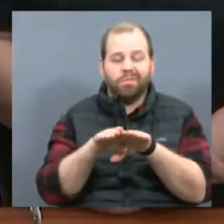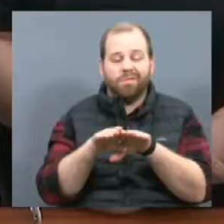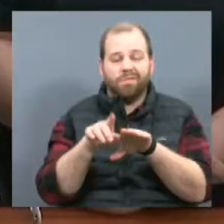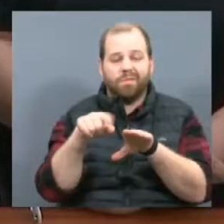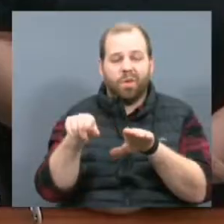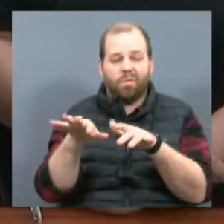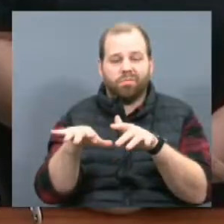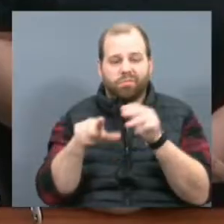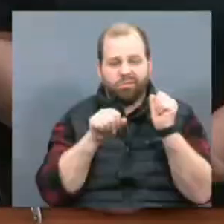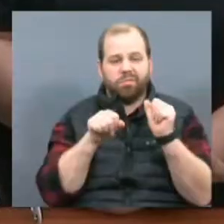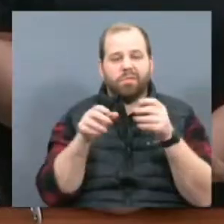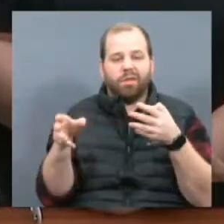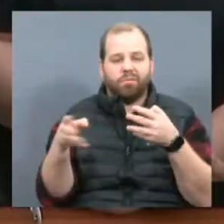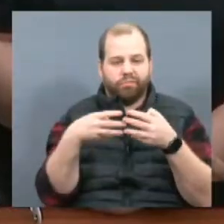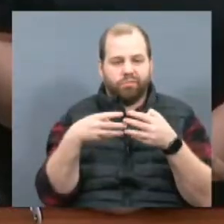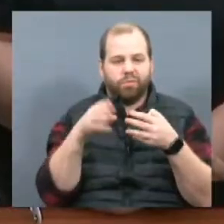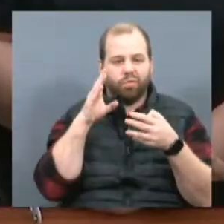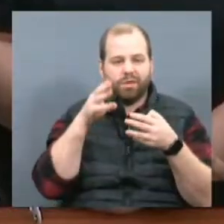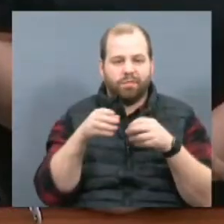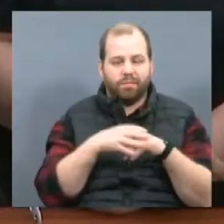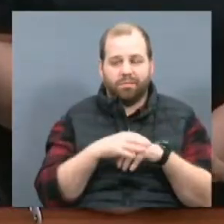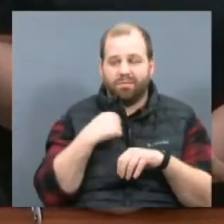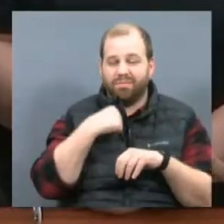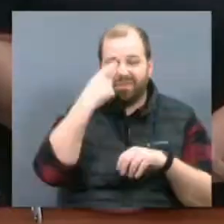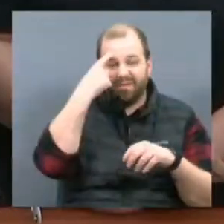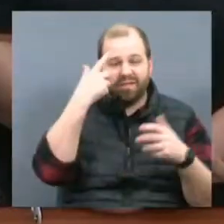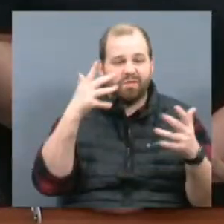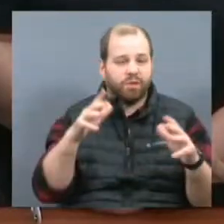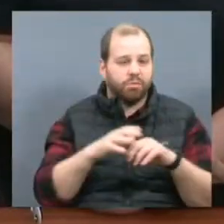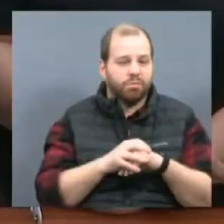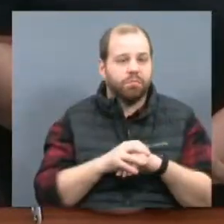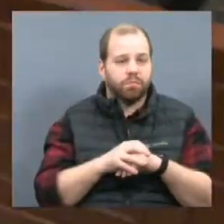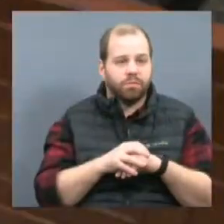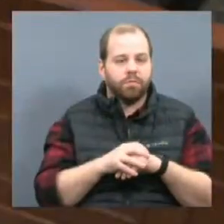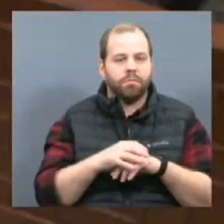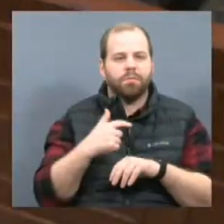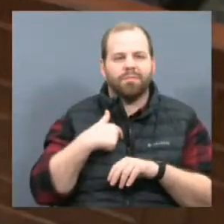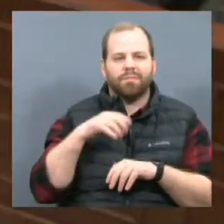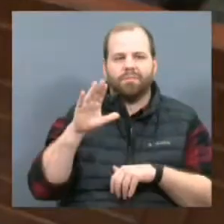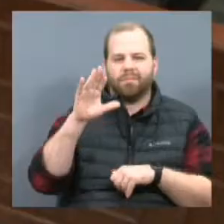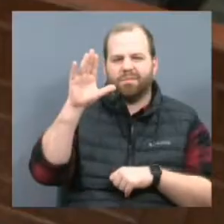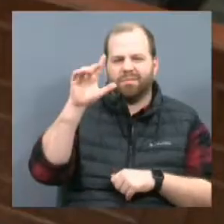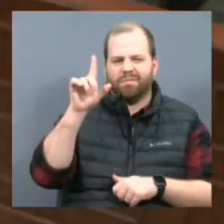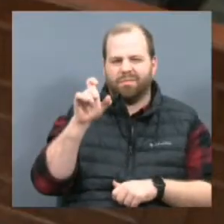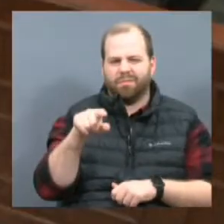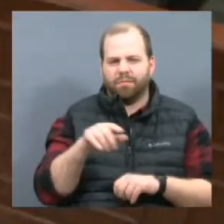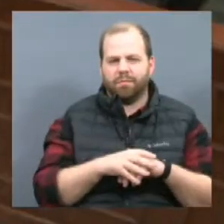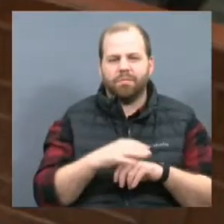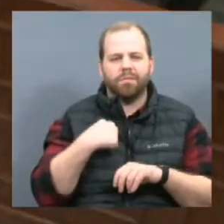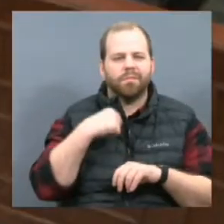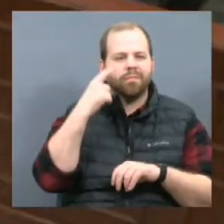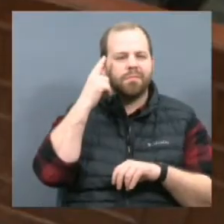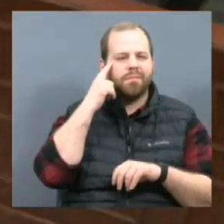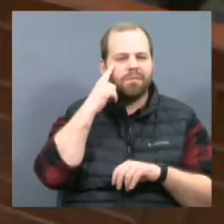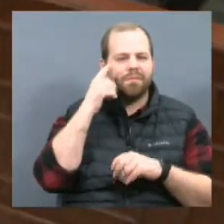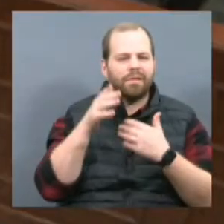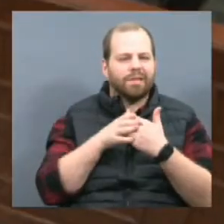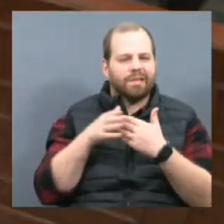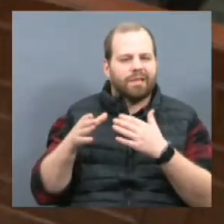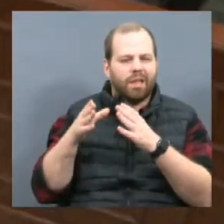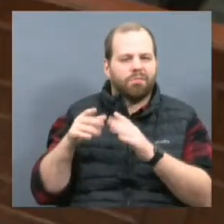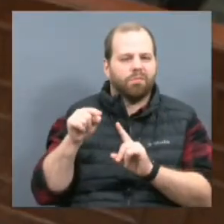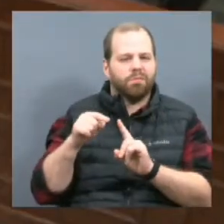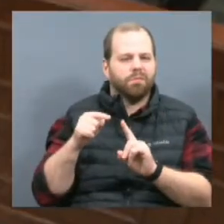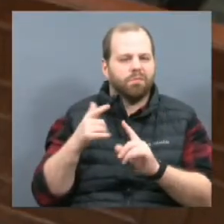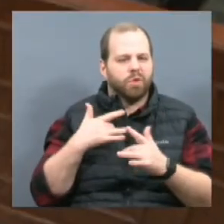close, and I think that's it. All right, now I have a question because I mean I think the neighbors did make some concerns and